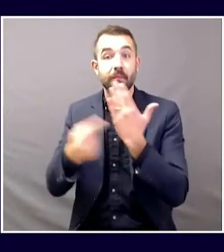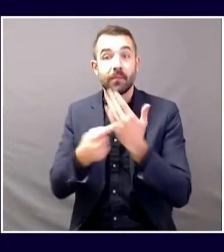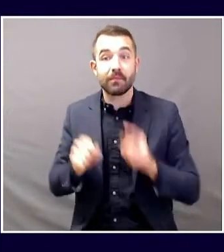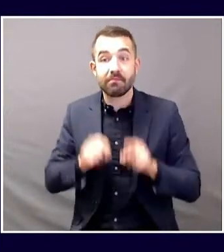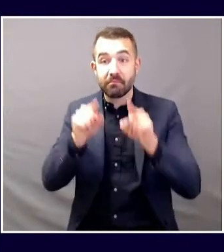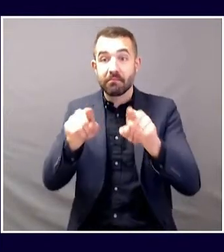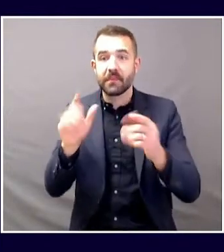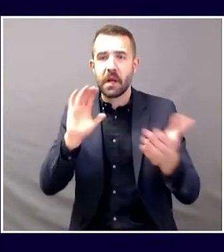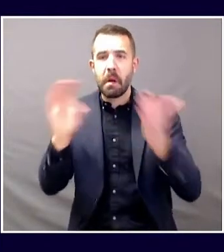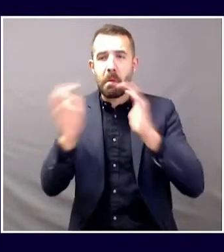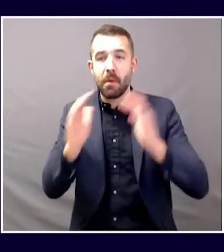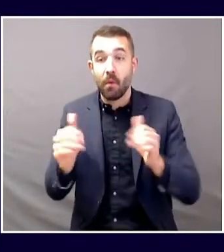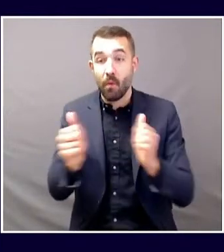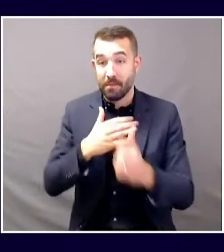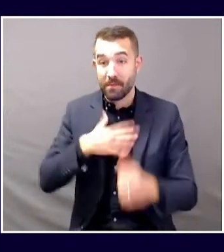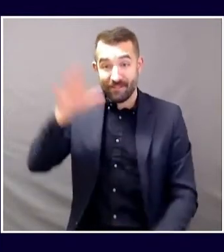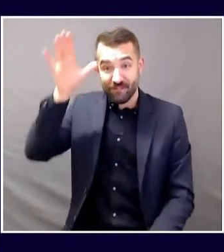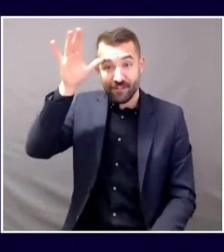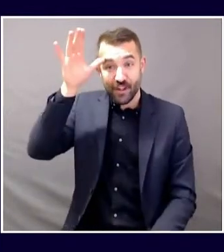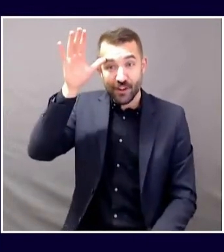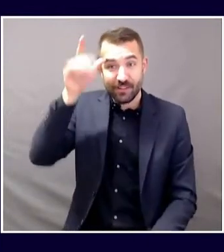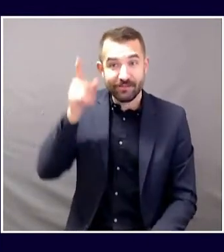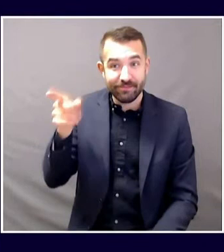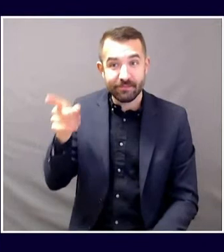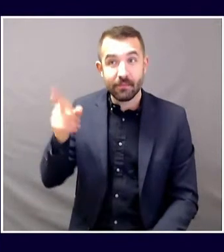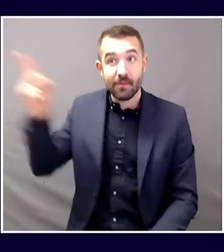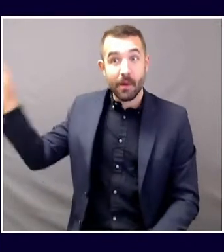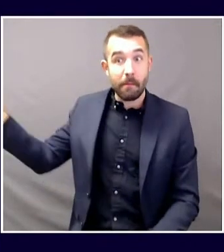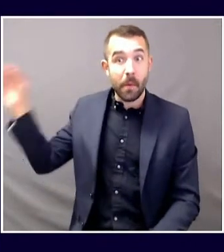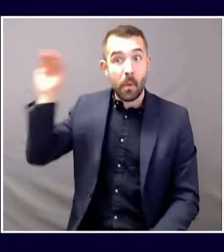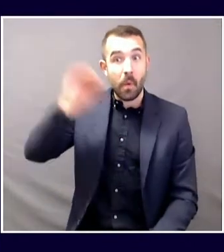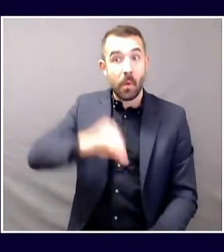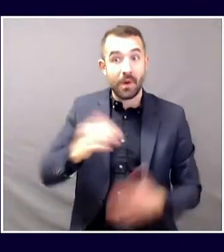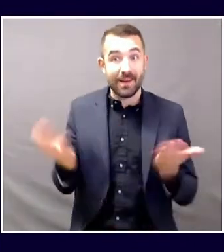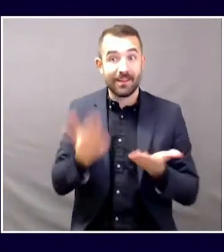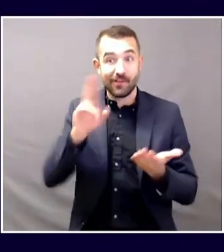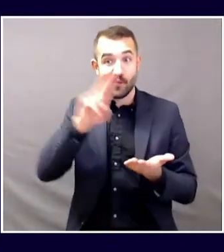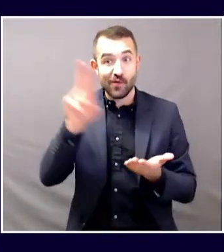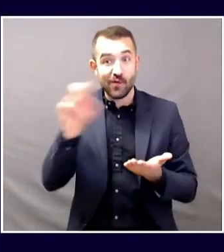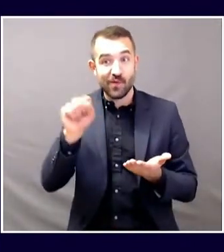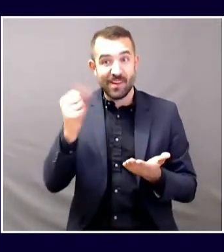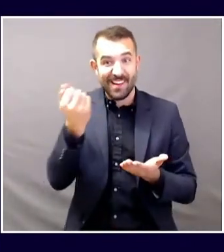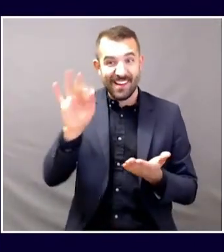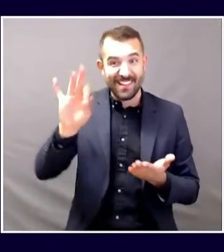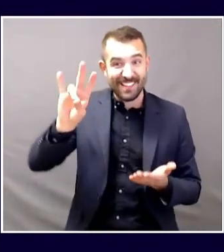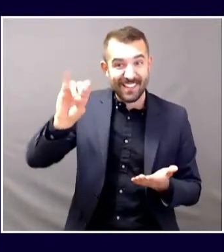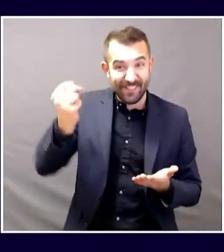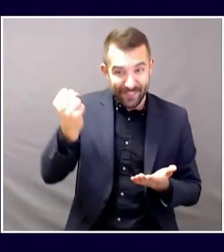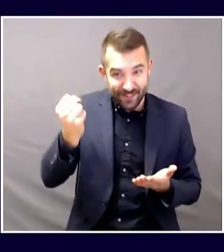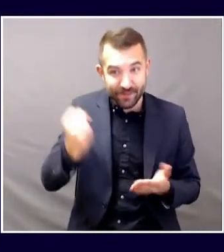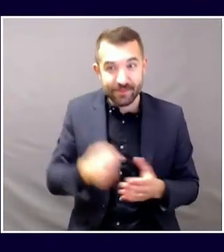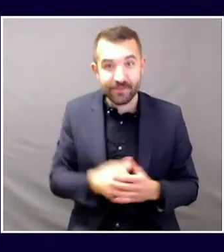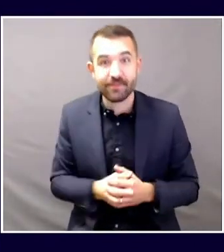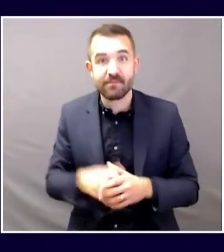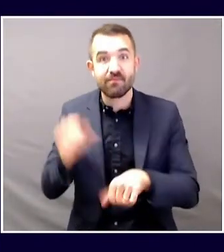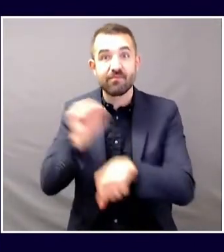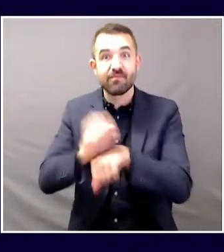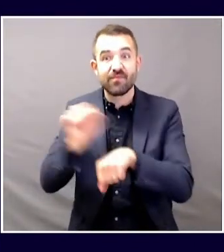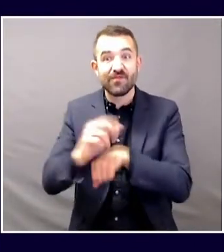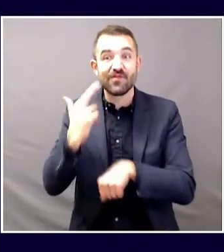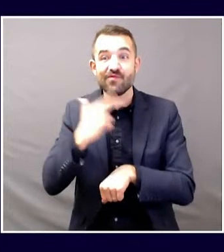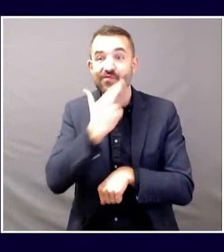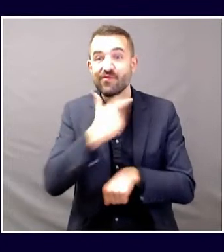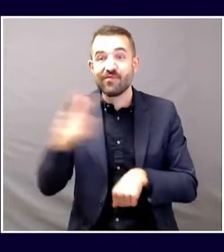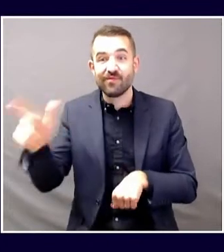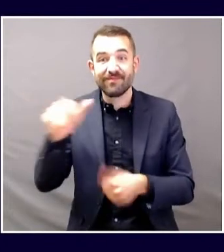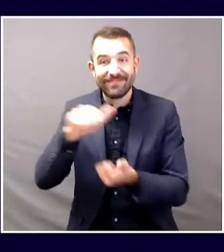My dad moved to the United States in the early 1970s. He worked as a busboy at the now defunct